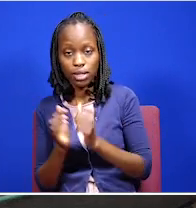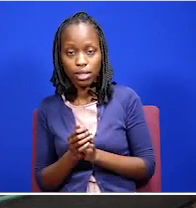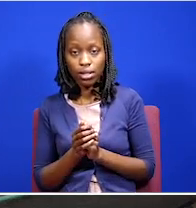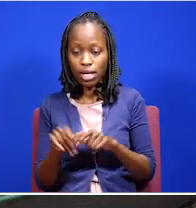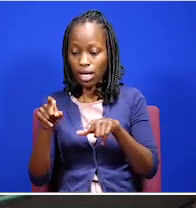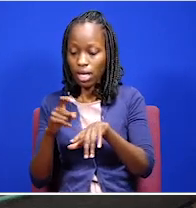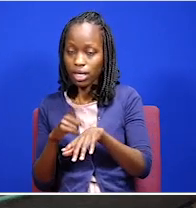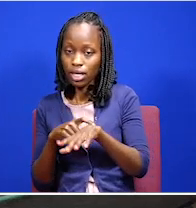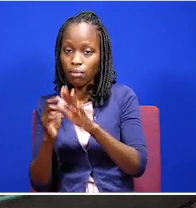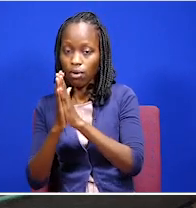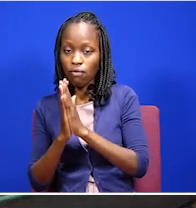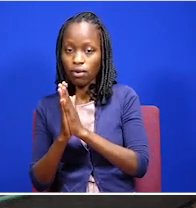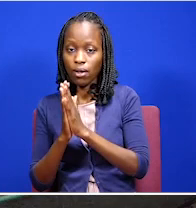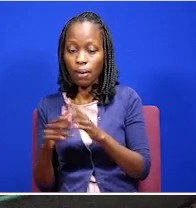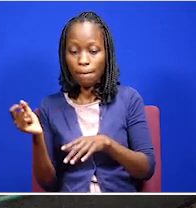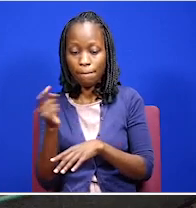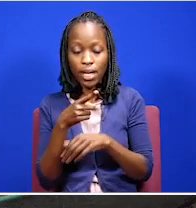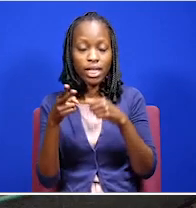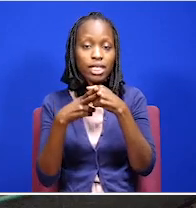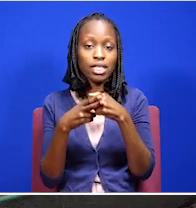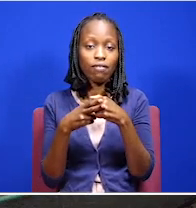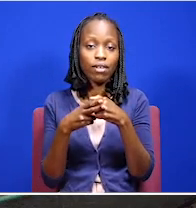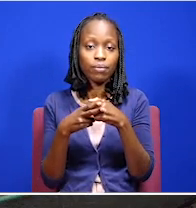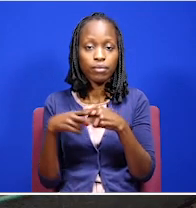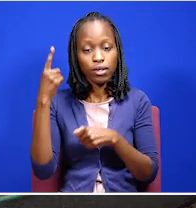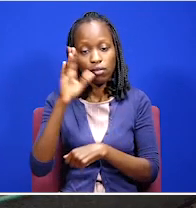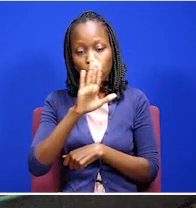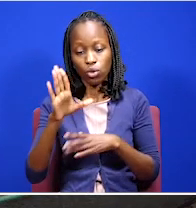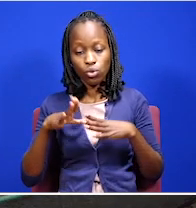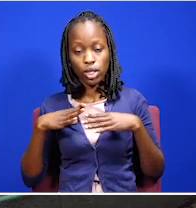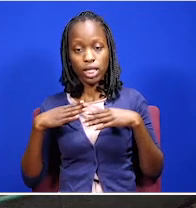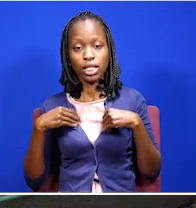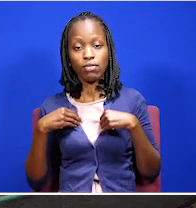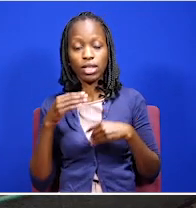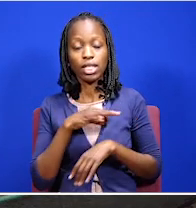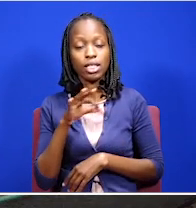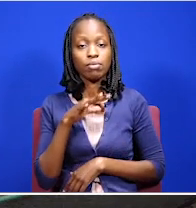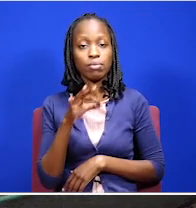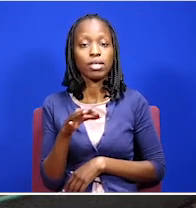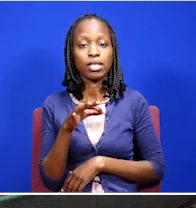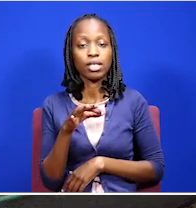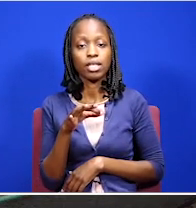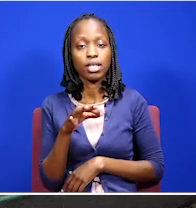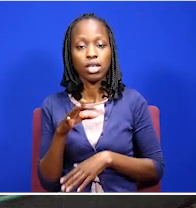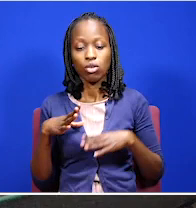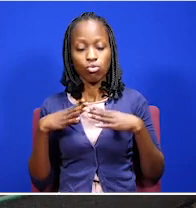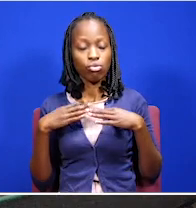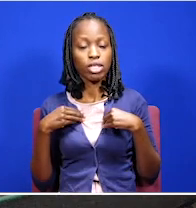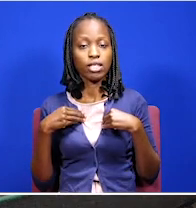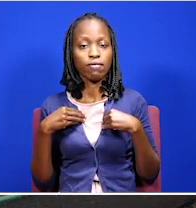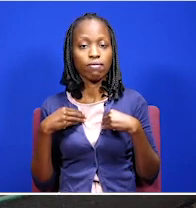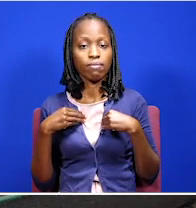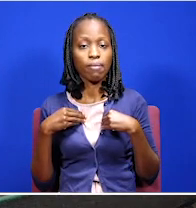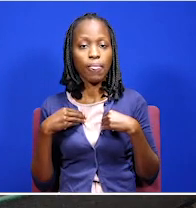those other people. And yet it is for you who is listening to this message. This season of prayer, the month